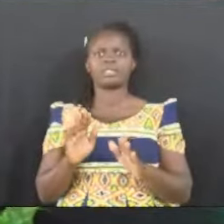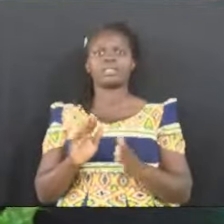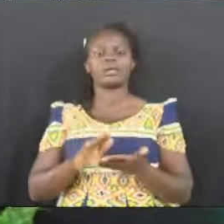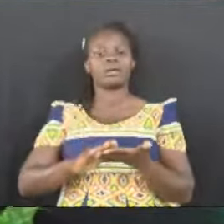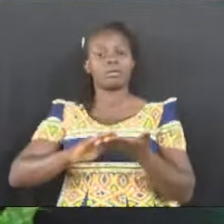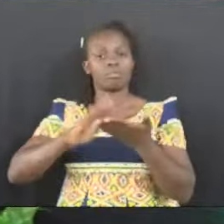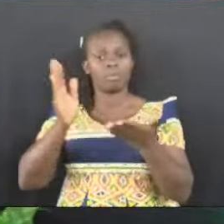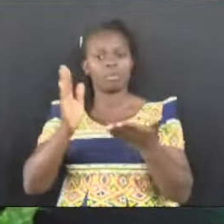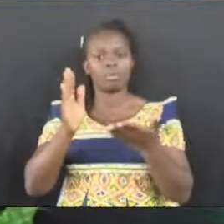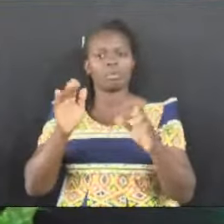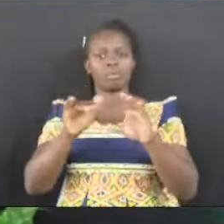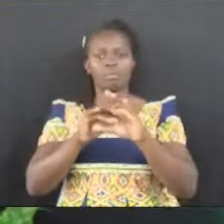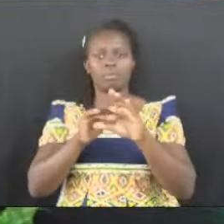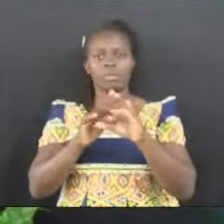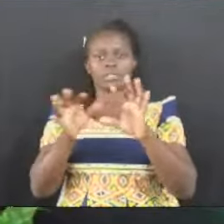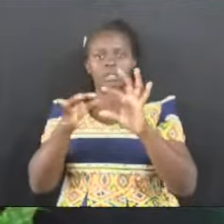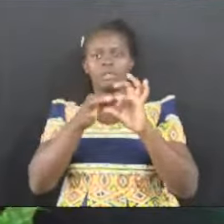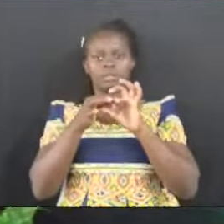it's important.